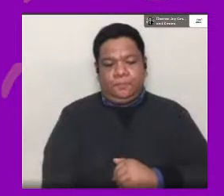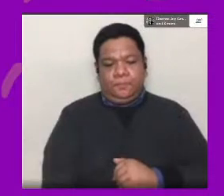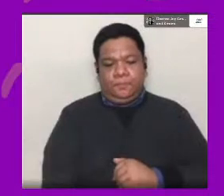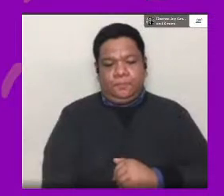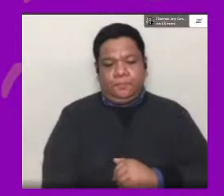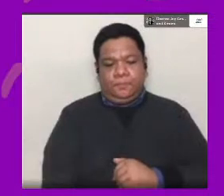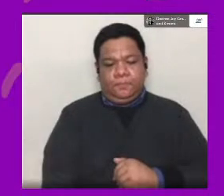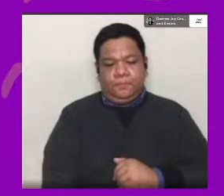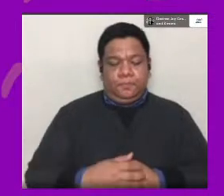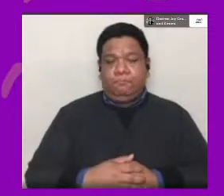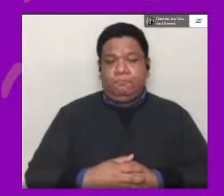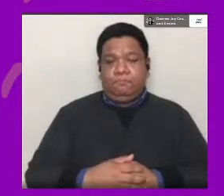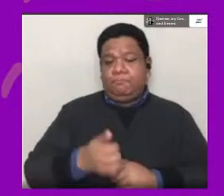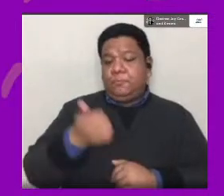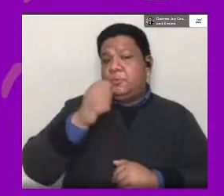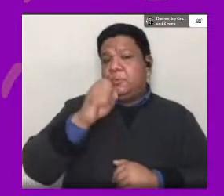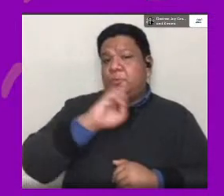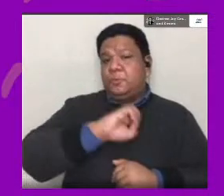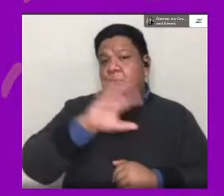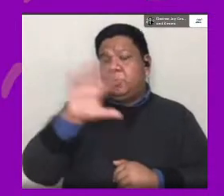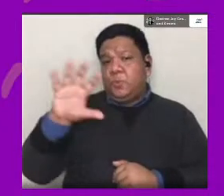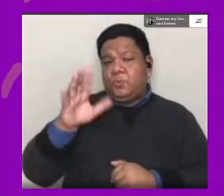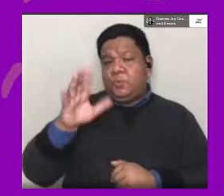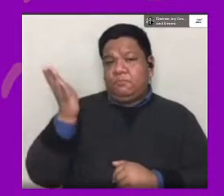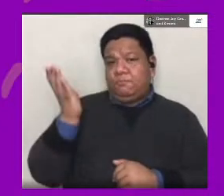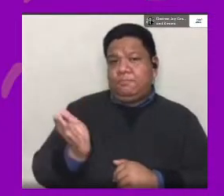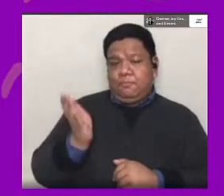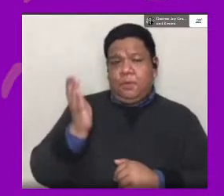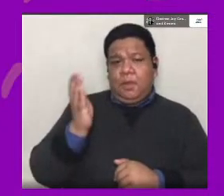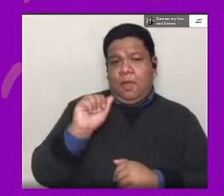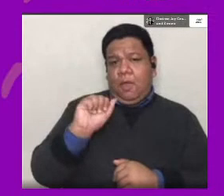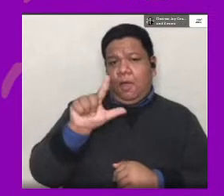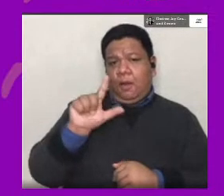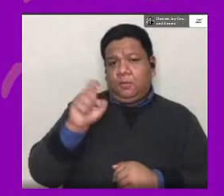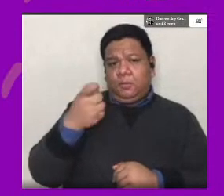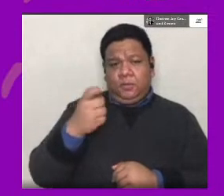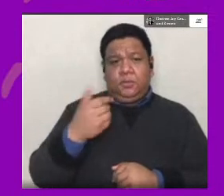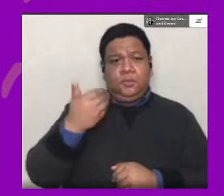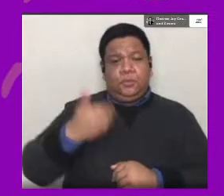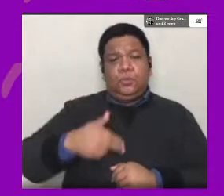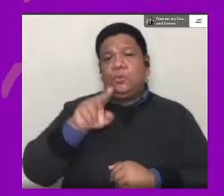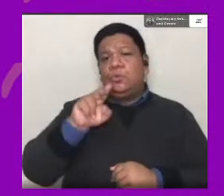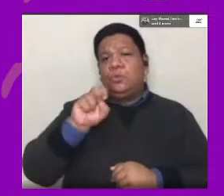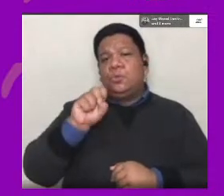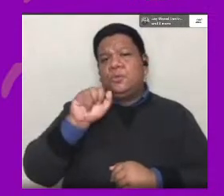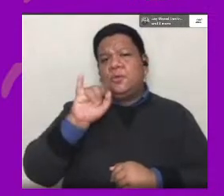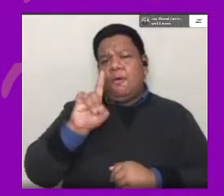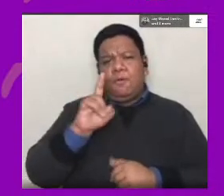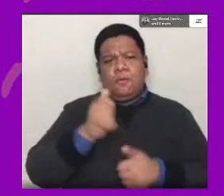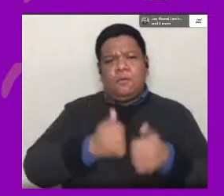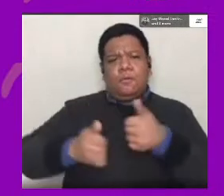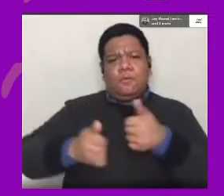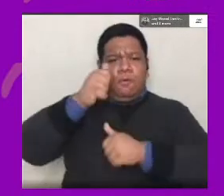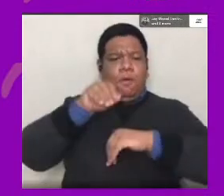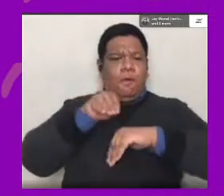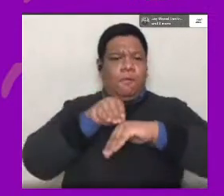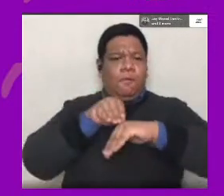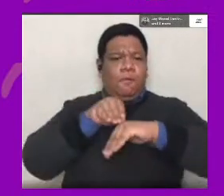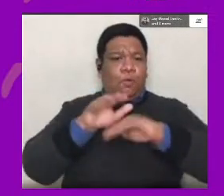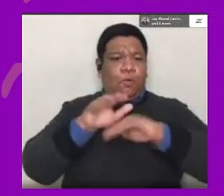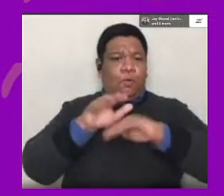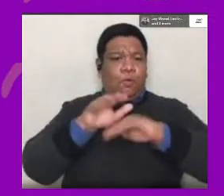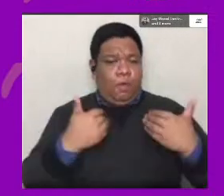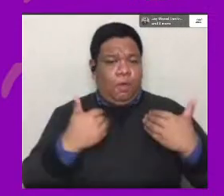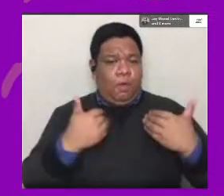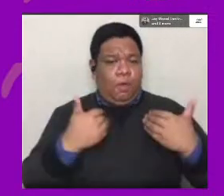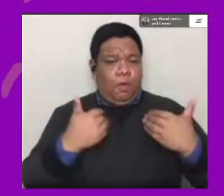Good morning, everyone. I'm Alex Smith. I'm a USAID Senior Gender Advisor in Global Health. covering maternal and